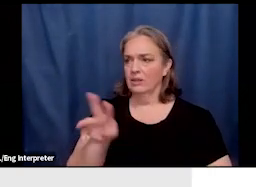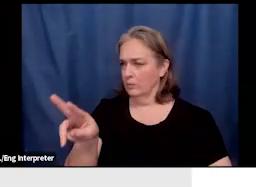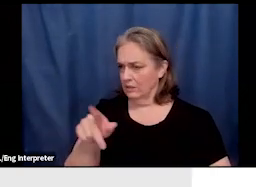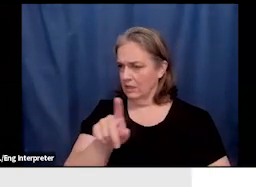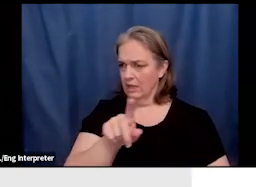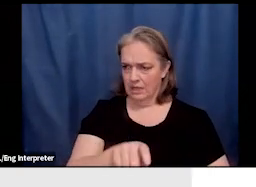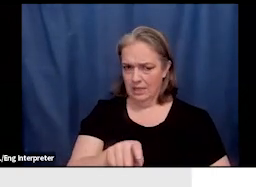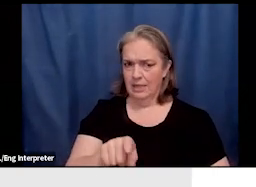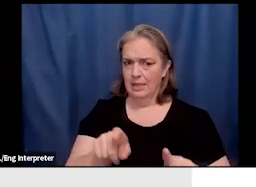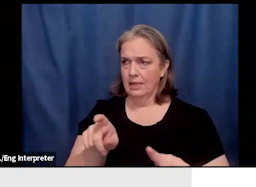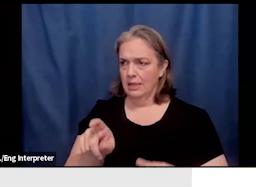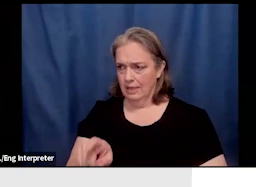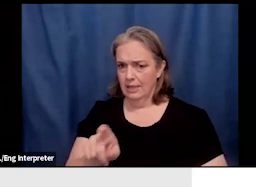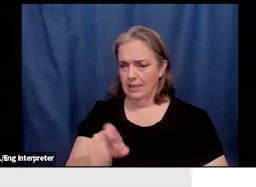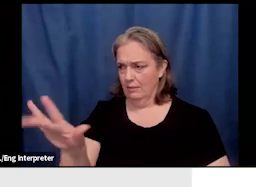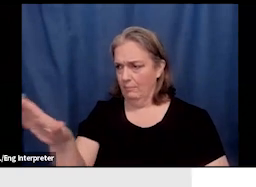by piece by piece.